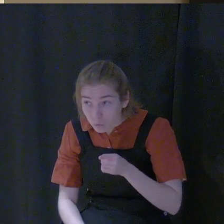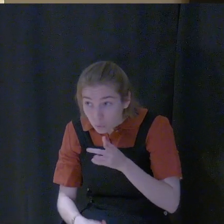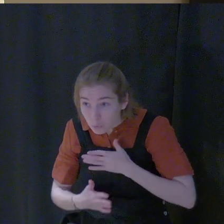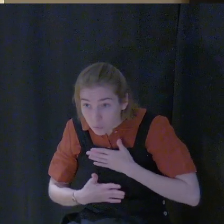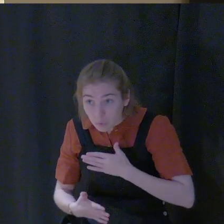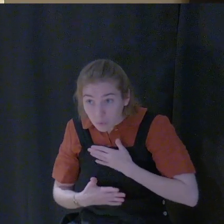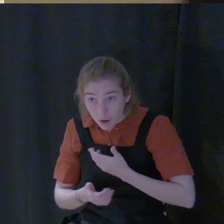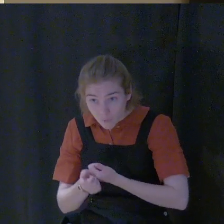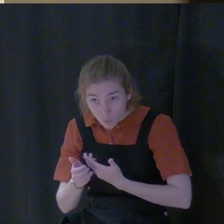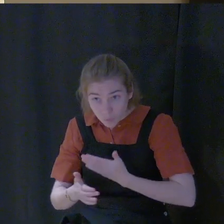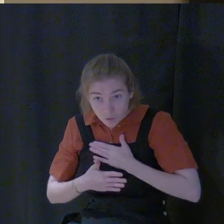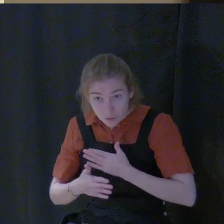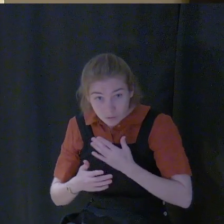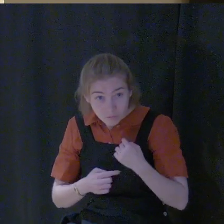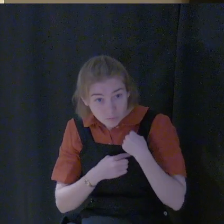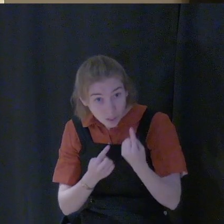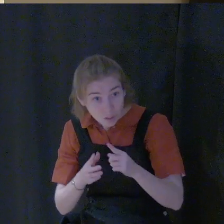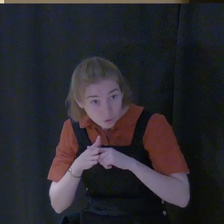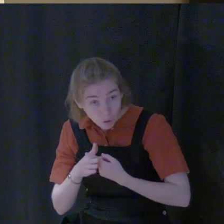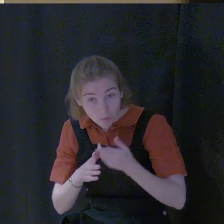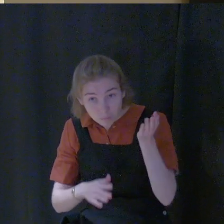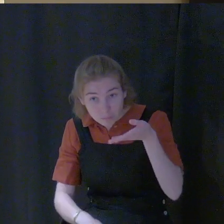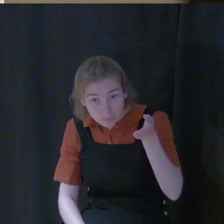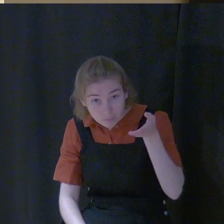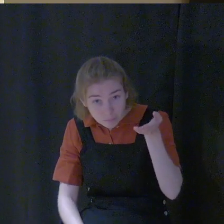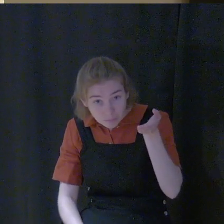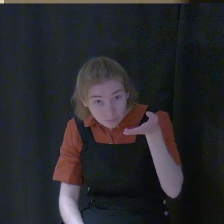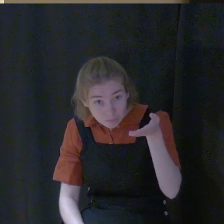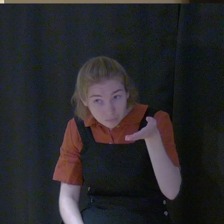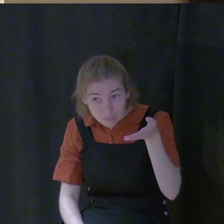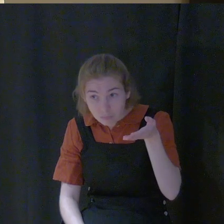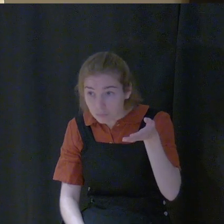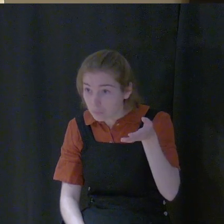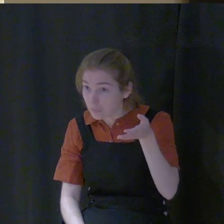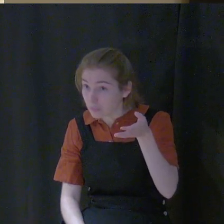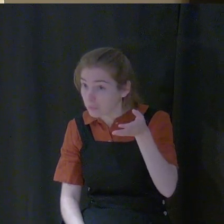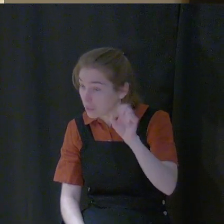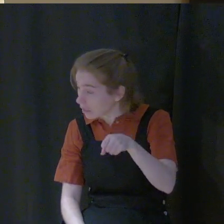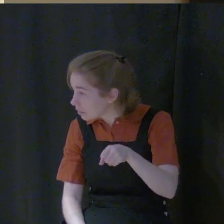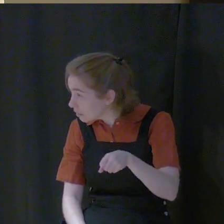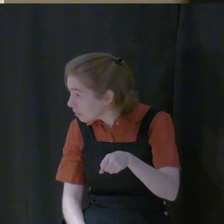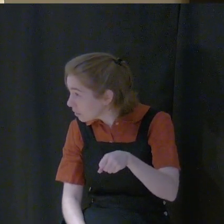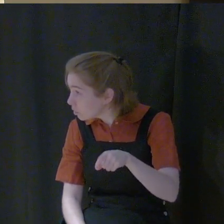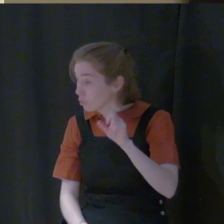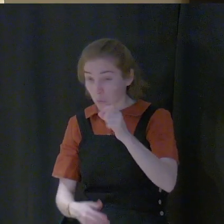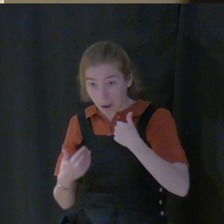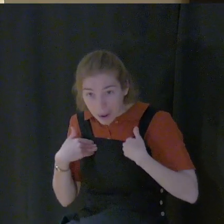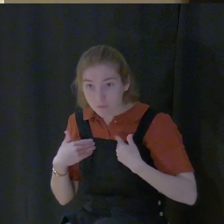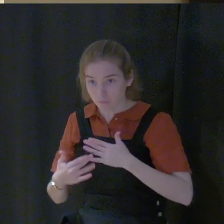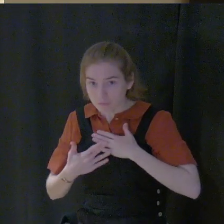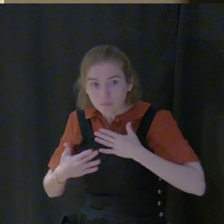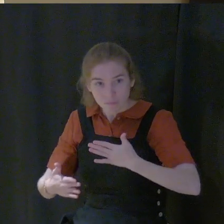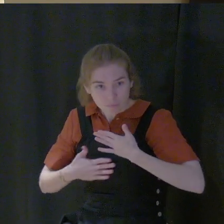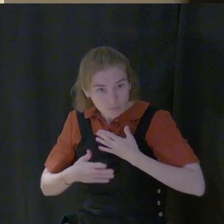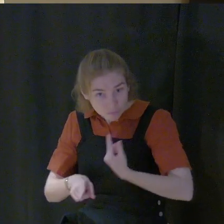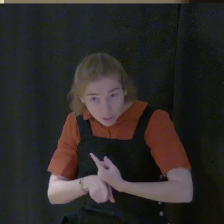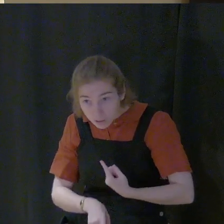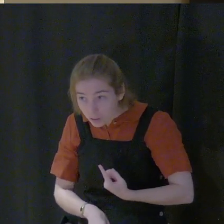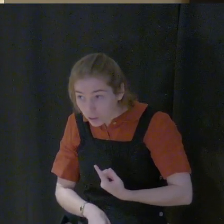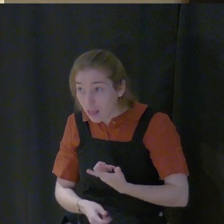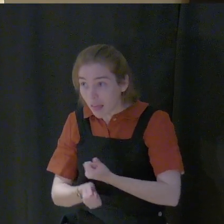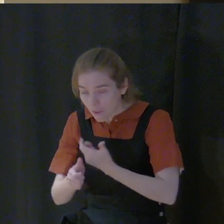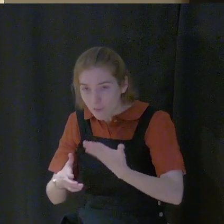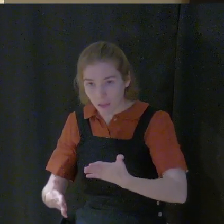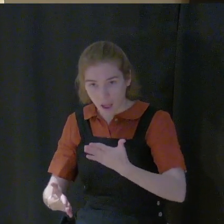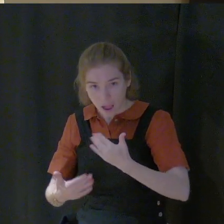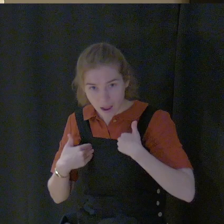Has everyone breathed since I've started preaching here today? Okay. So you have breath, right? Everyone